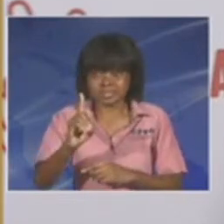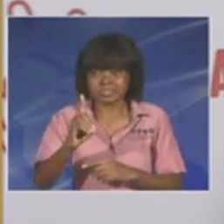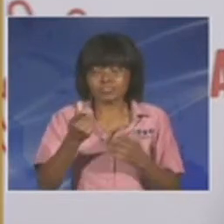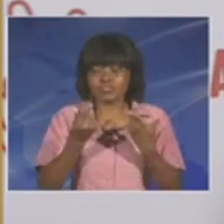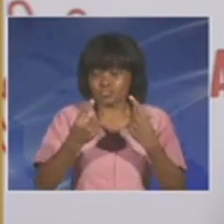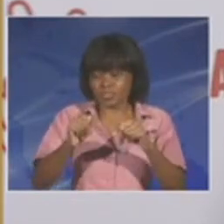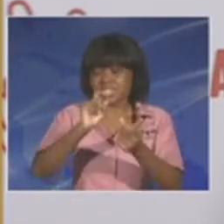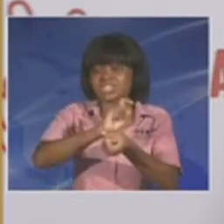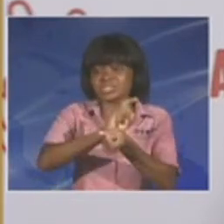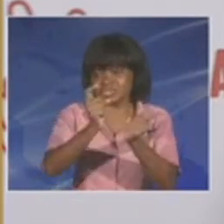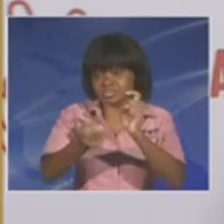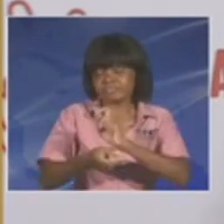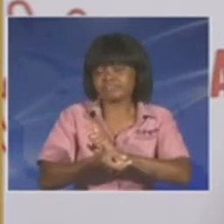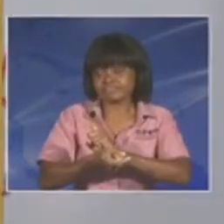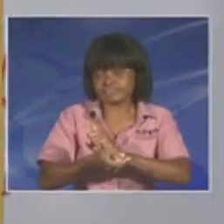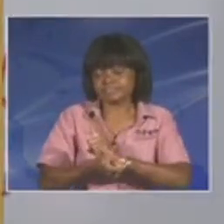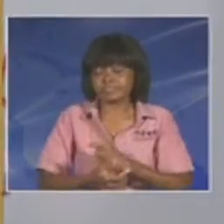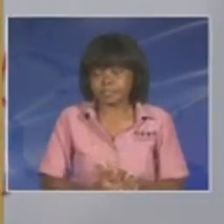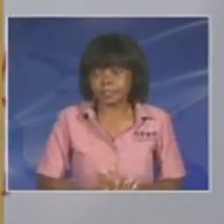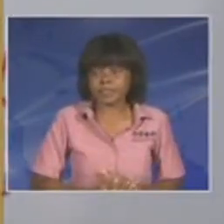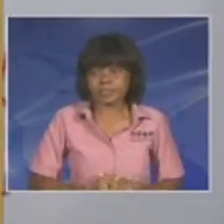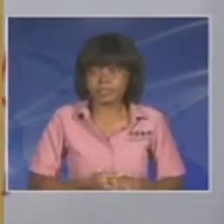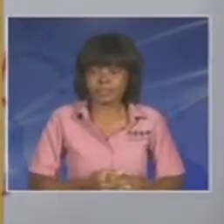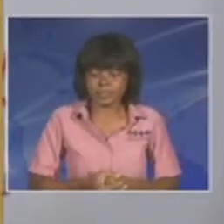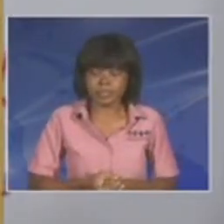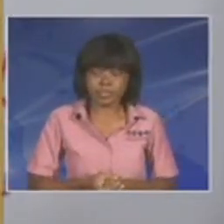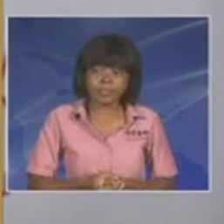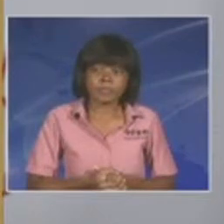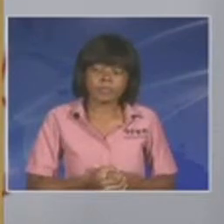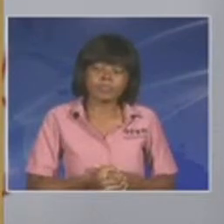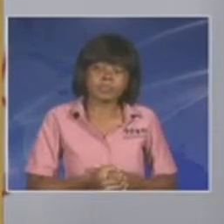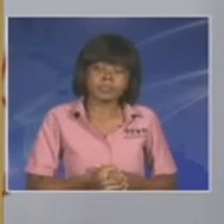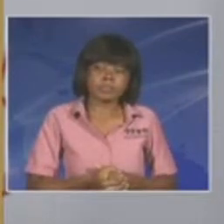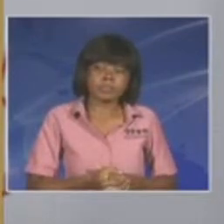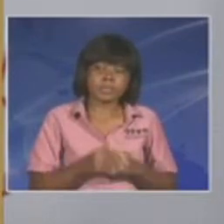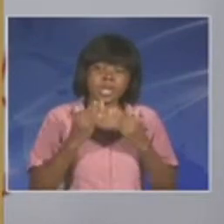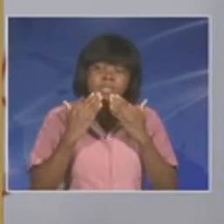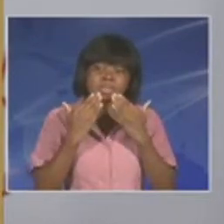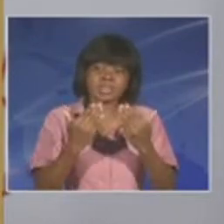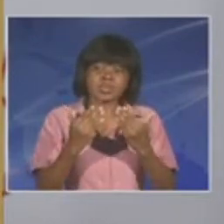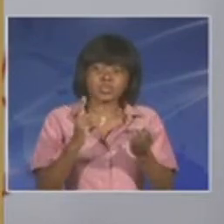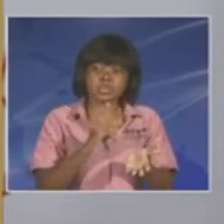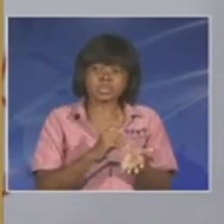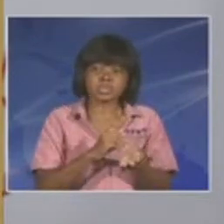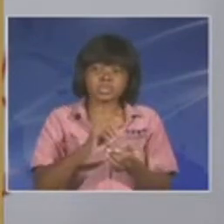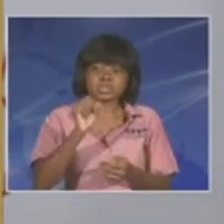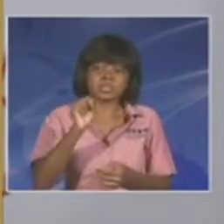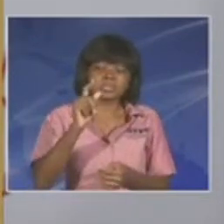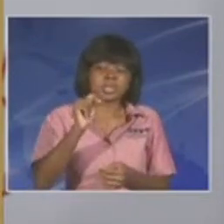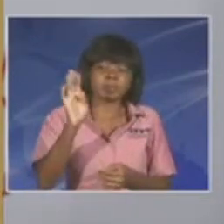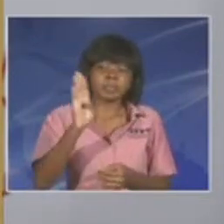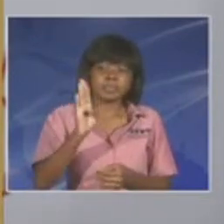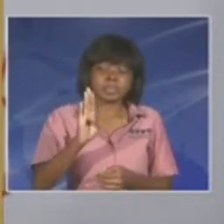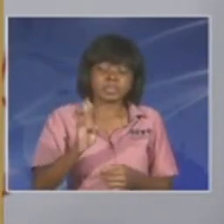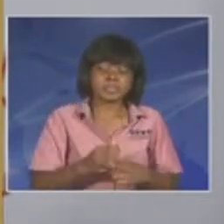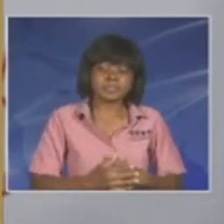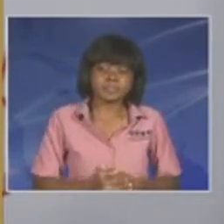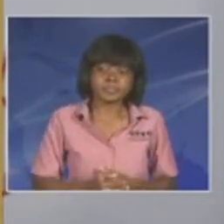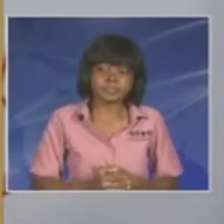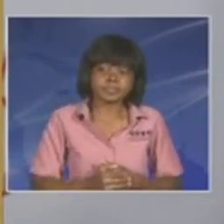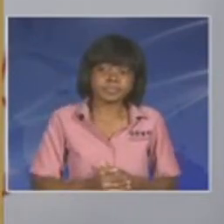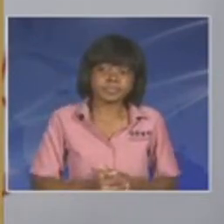habit. Thank you. And thank you very much, Dr. St. Bernard, for another very comprehensive